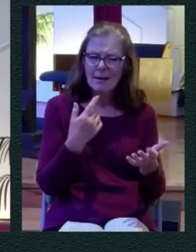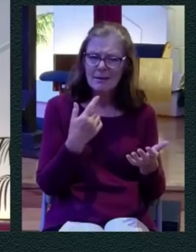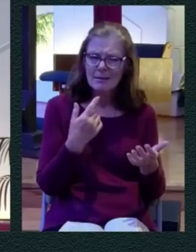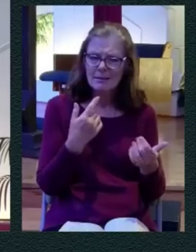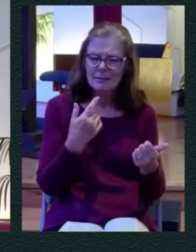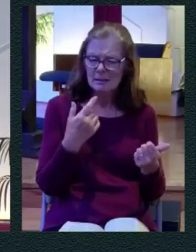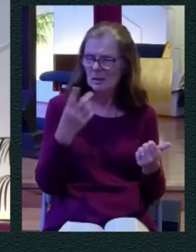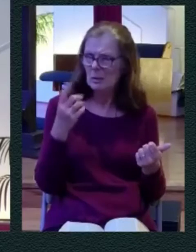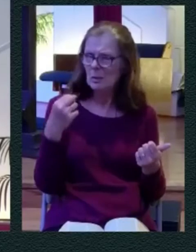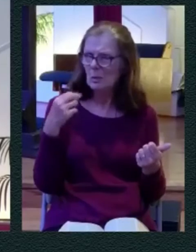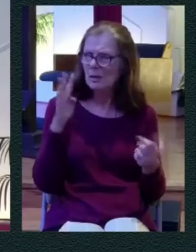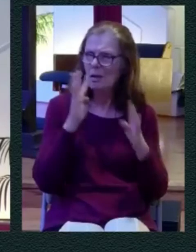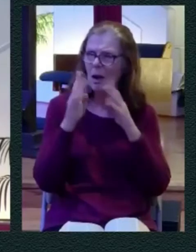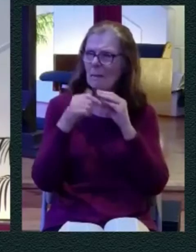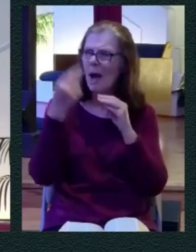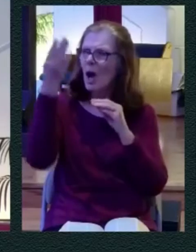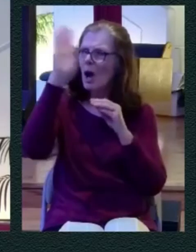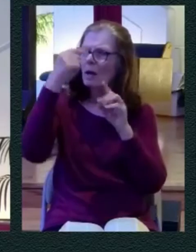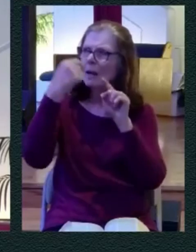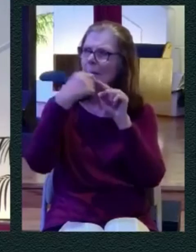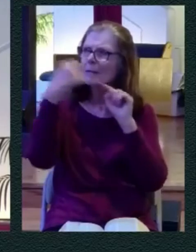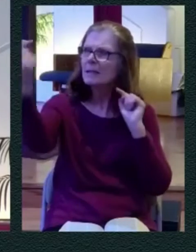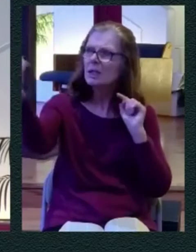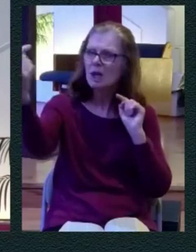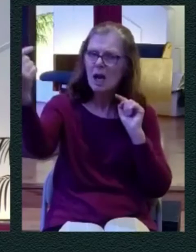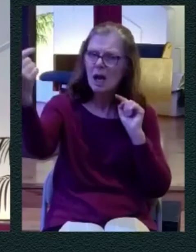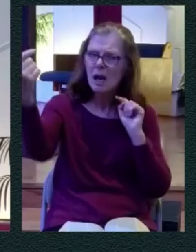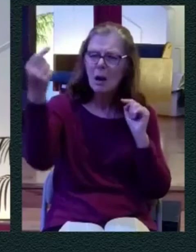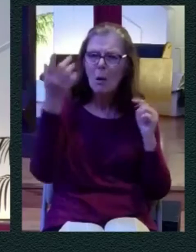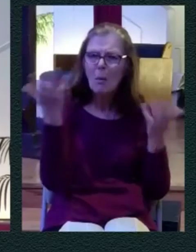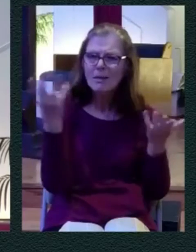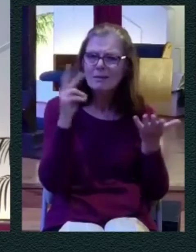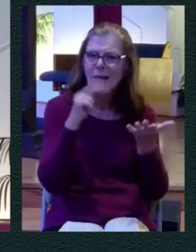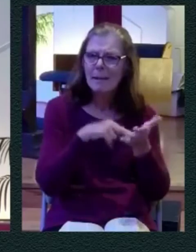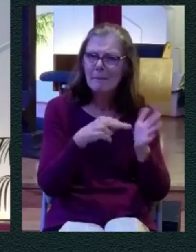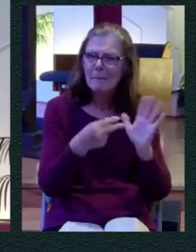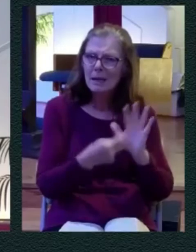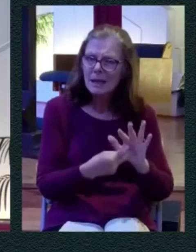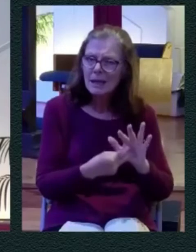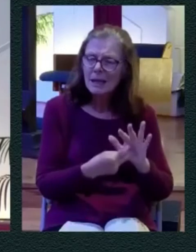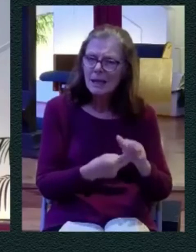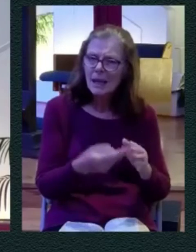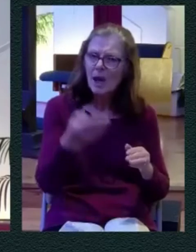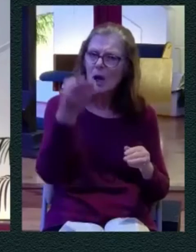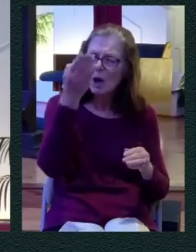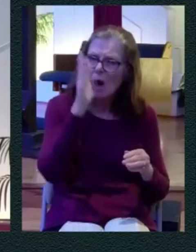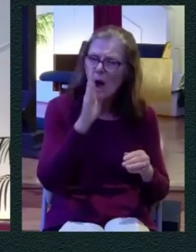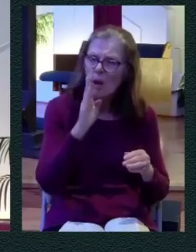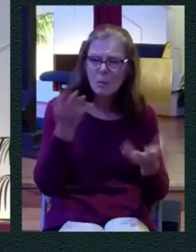God. What does it mean to have God moving against you?